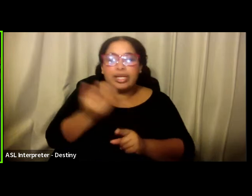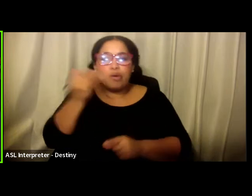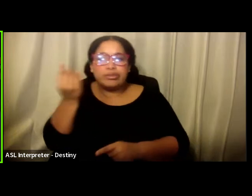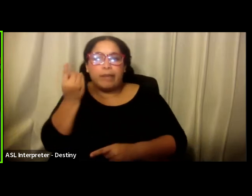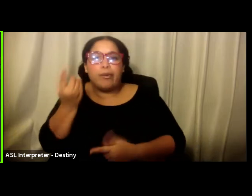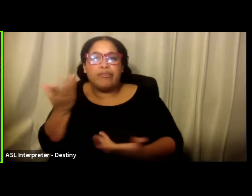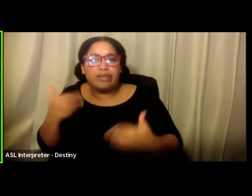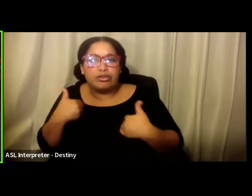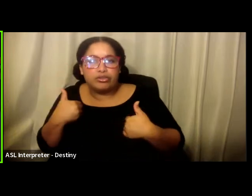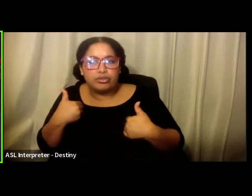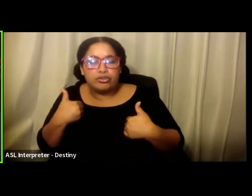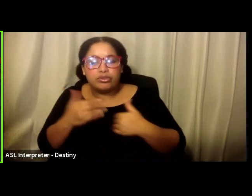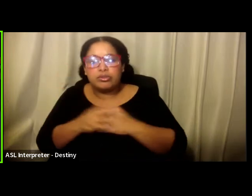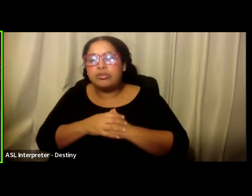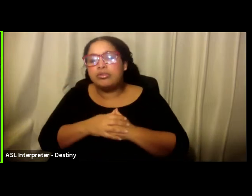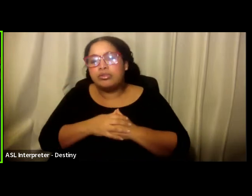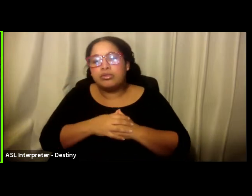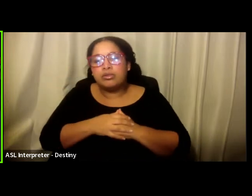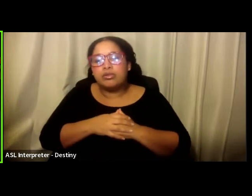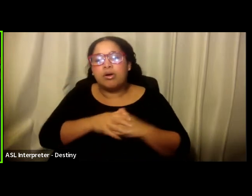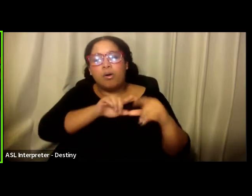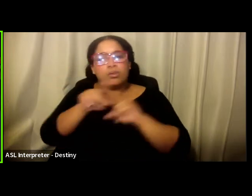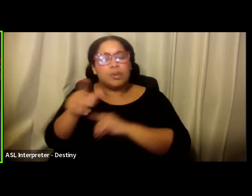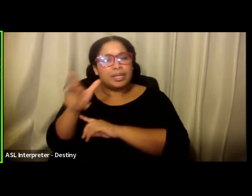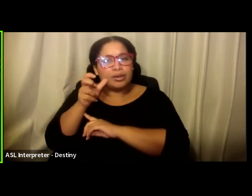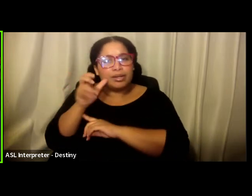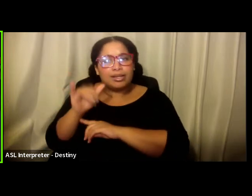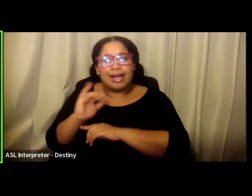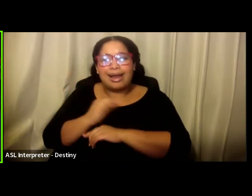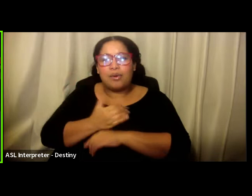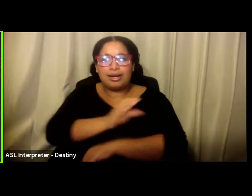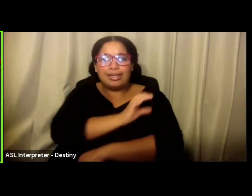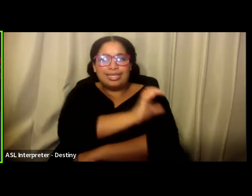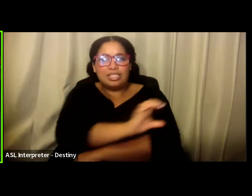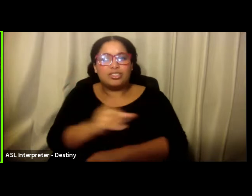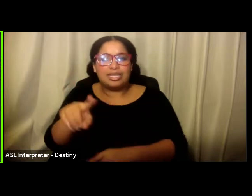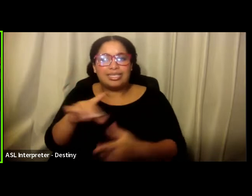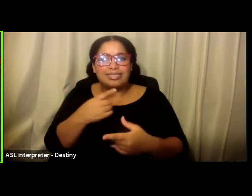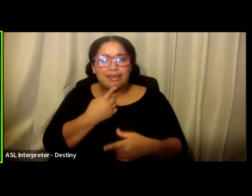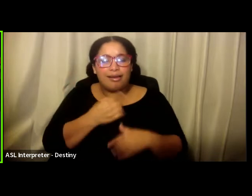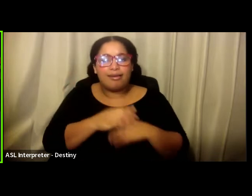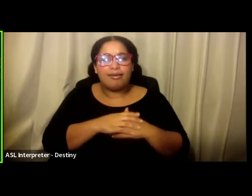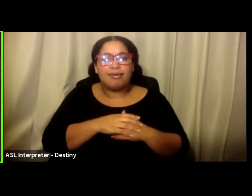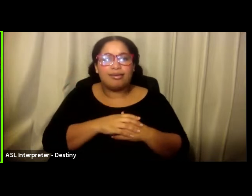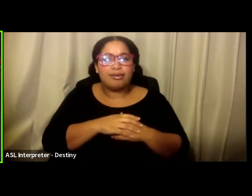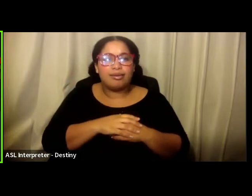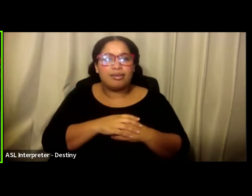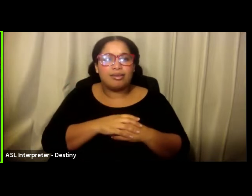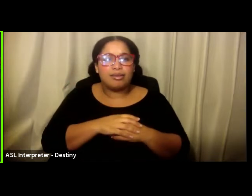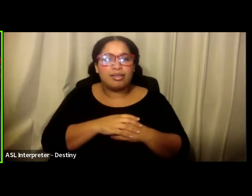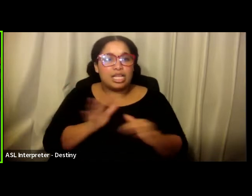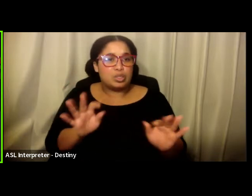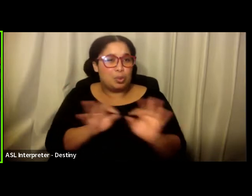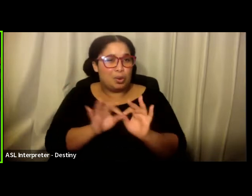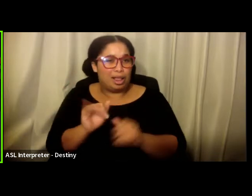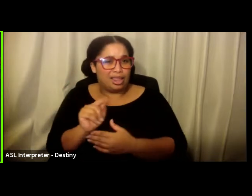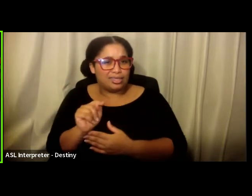someone. And I also hearing our clinicians say it's still worth